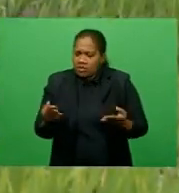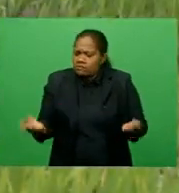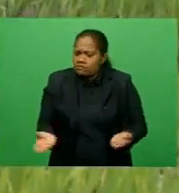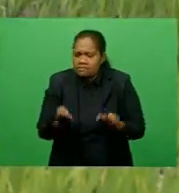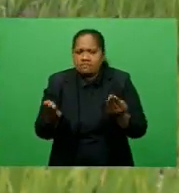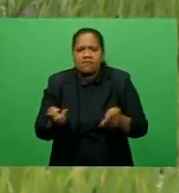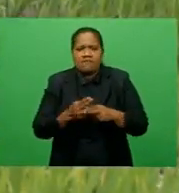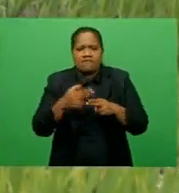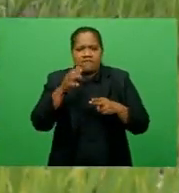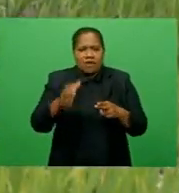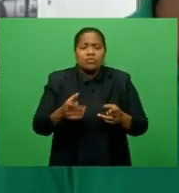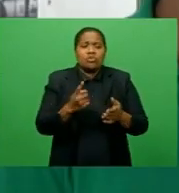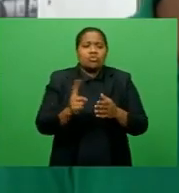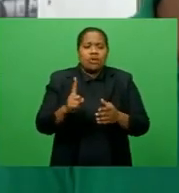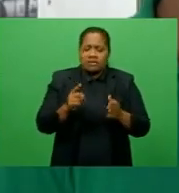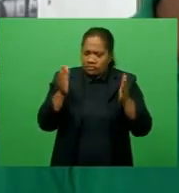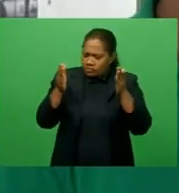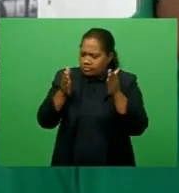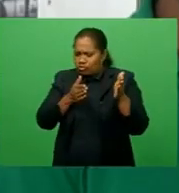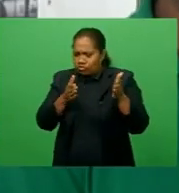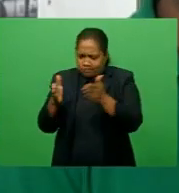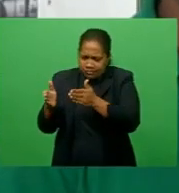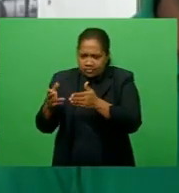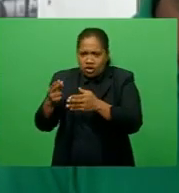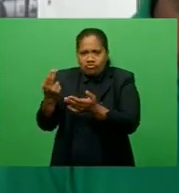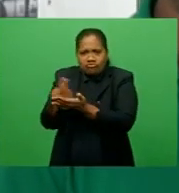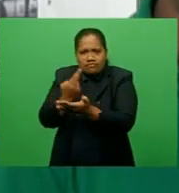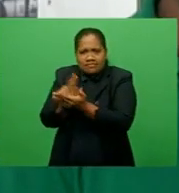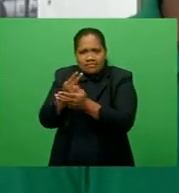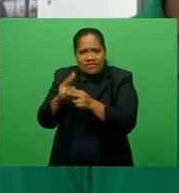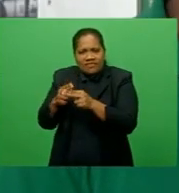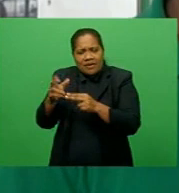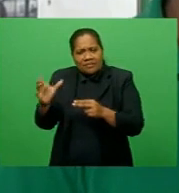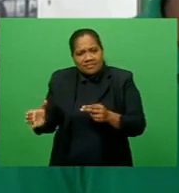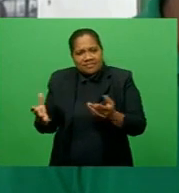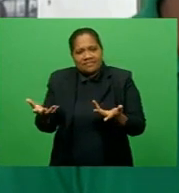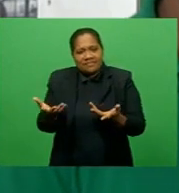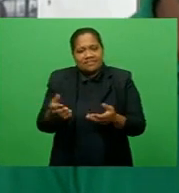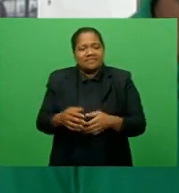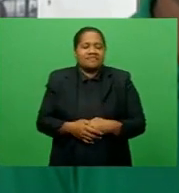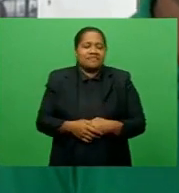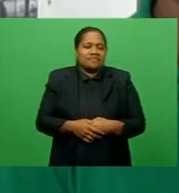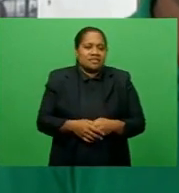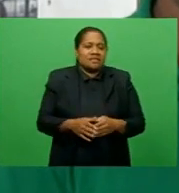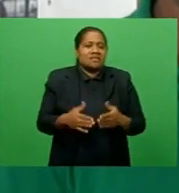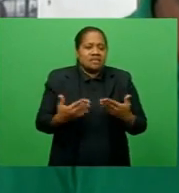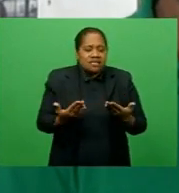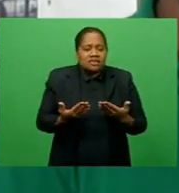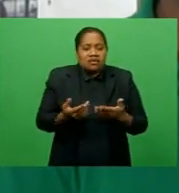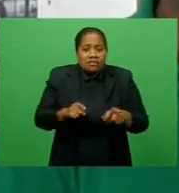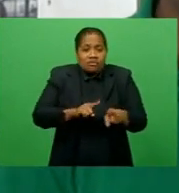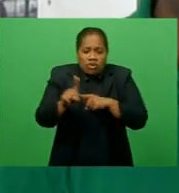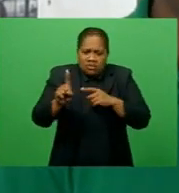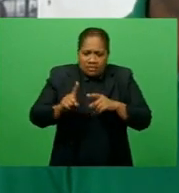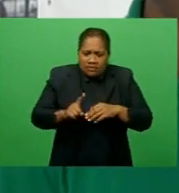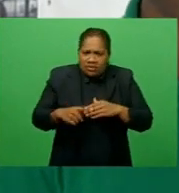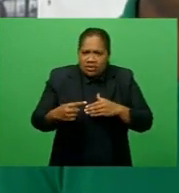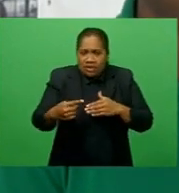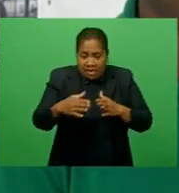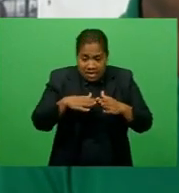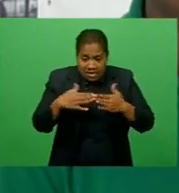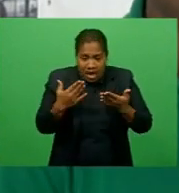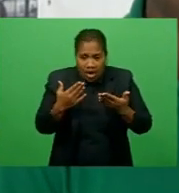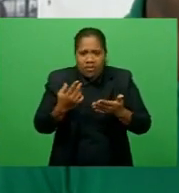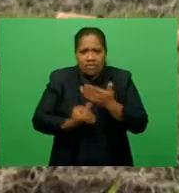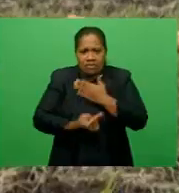to switch to rice farming. The cane farmers used to plant rice as well, but mostly for self-sustainable level. But now it's coming back after